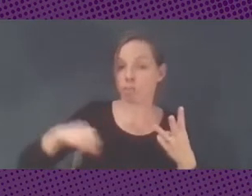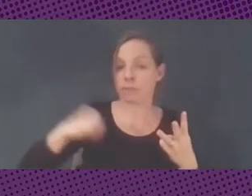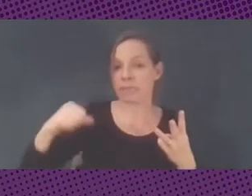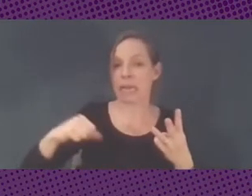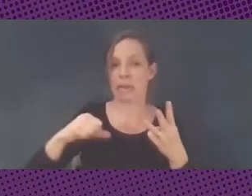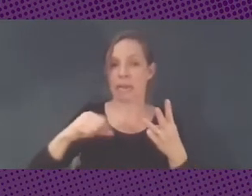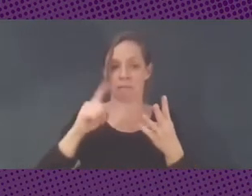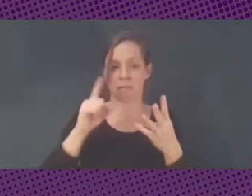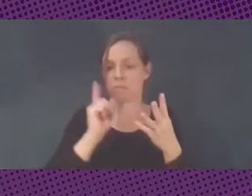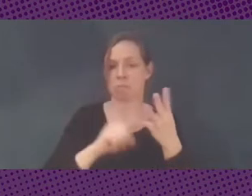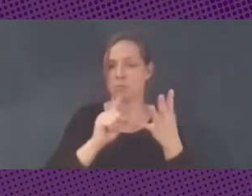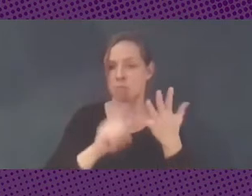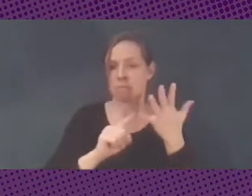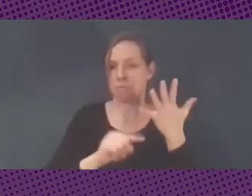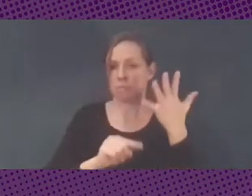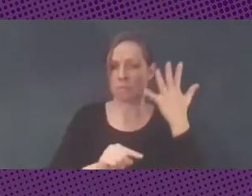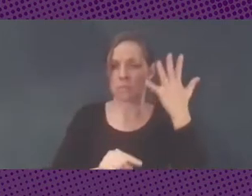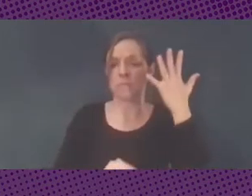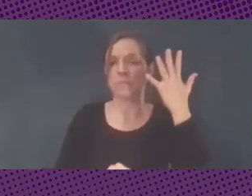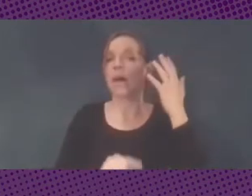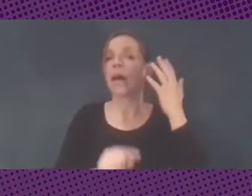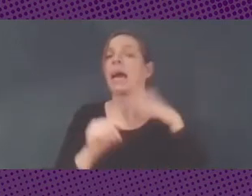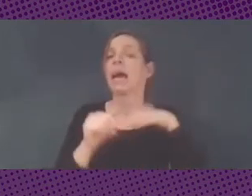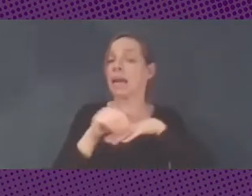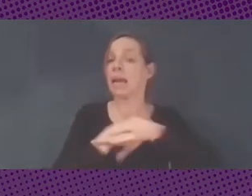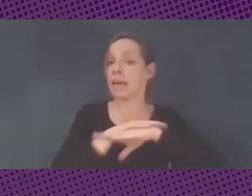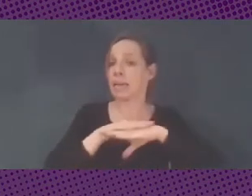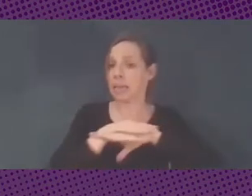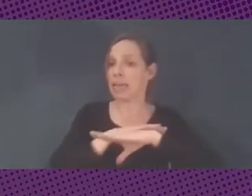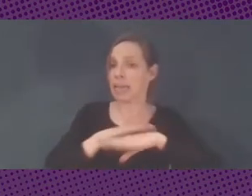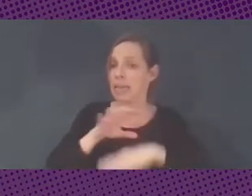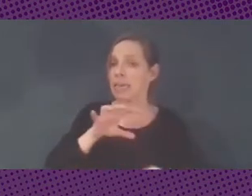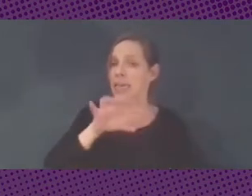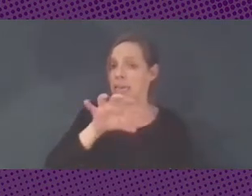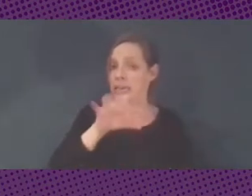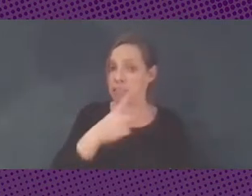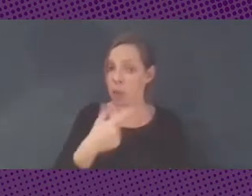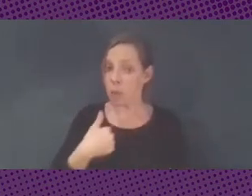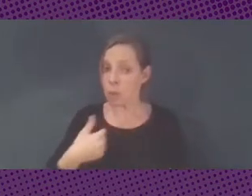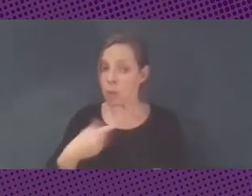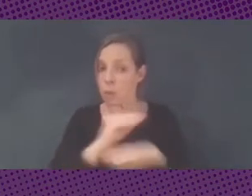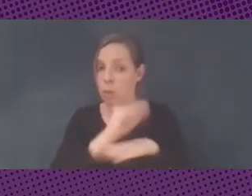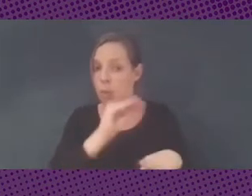publicly and massively invest in. And the idea is within this Green New Deal.